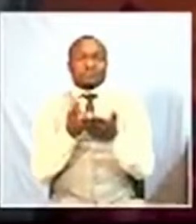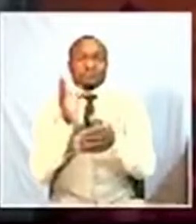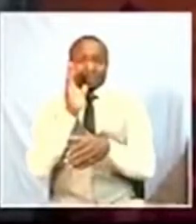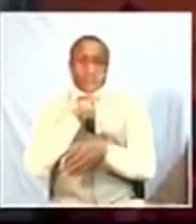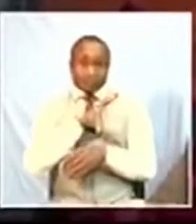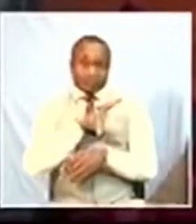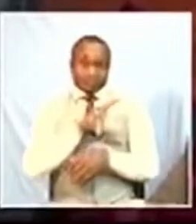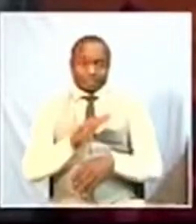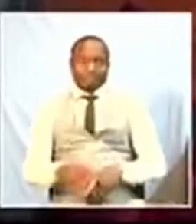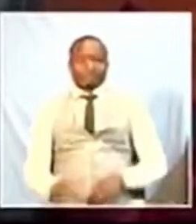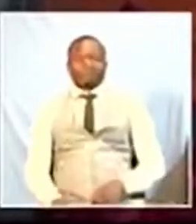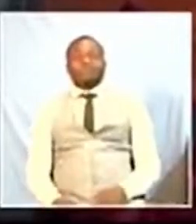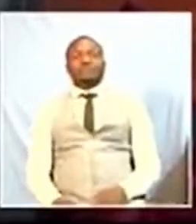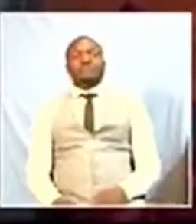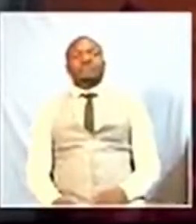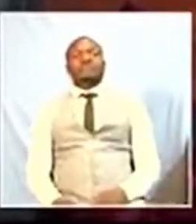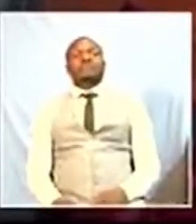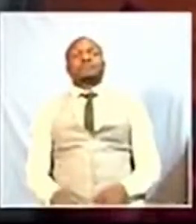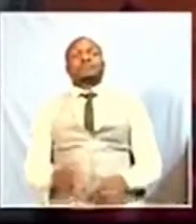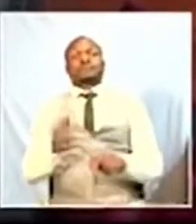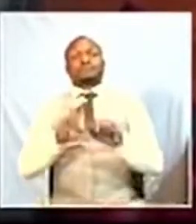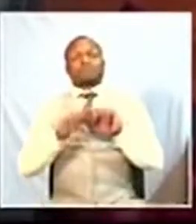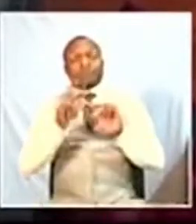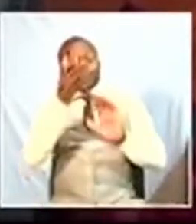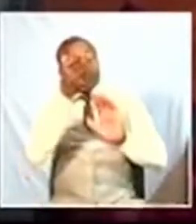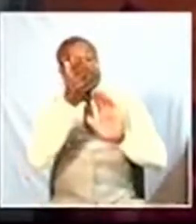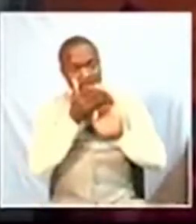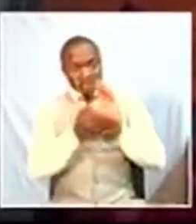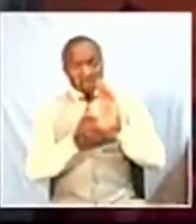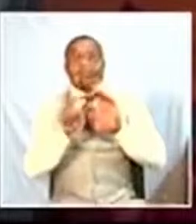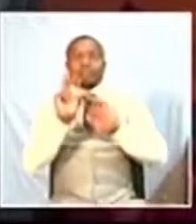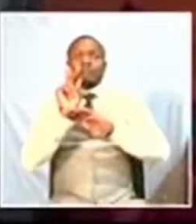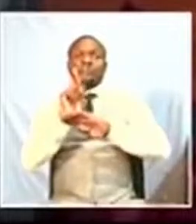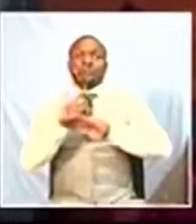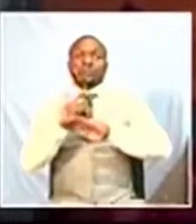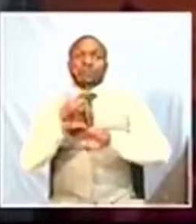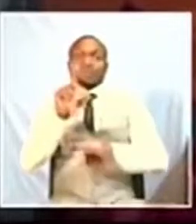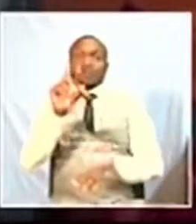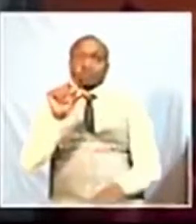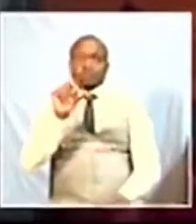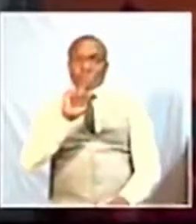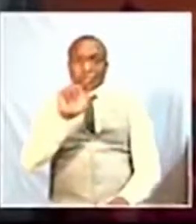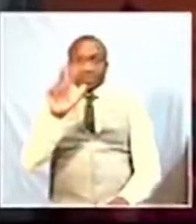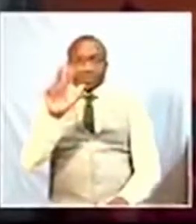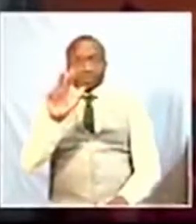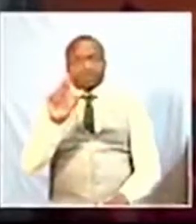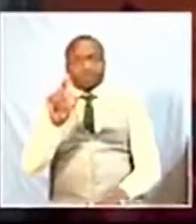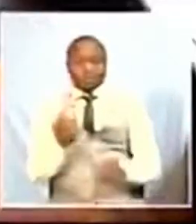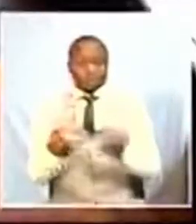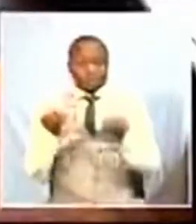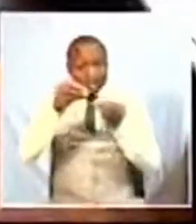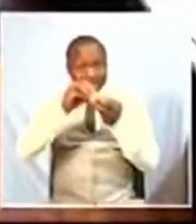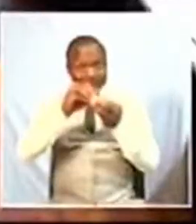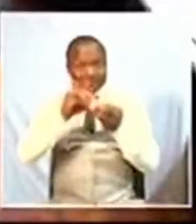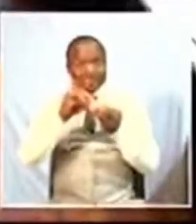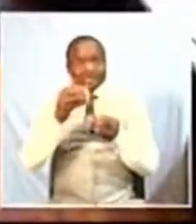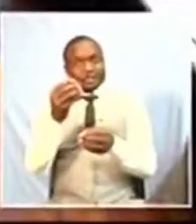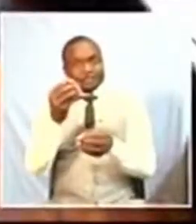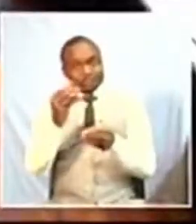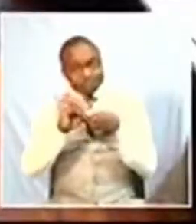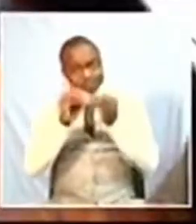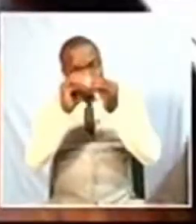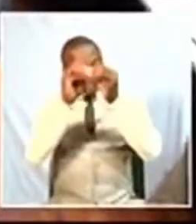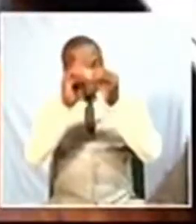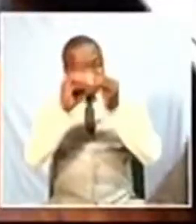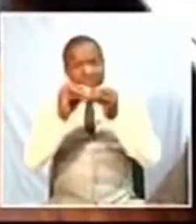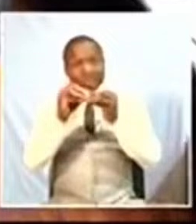completed. Chair, these are the projects which were in 2023. So when you add the total there, Yes. it is more